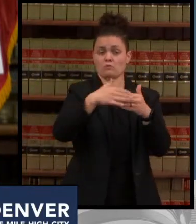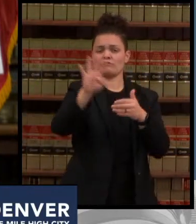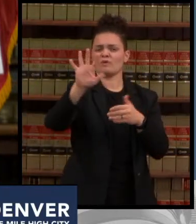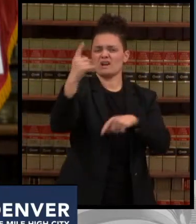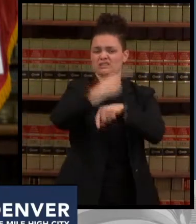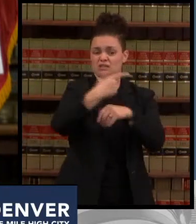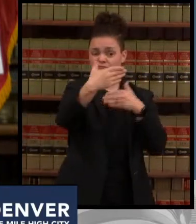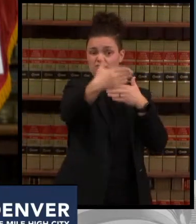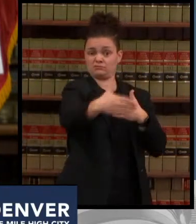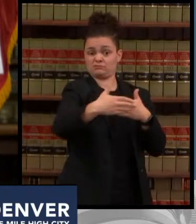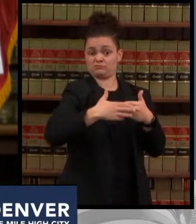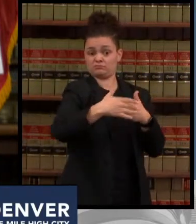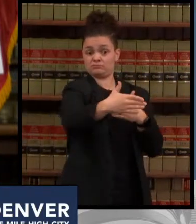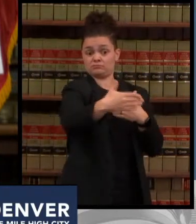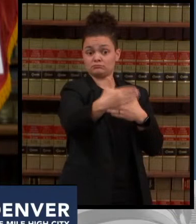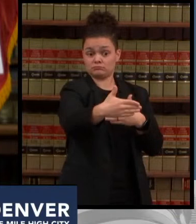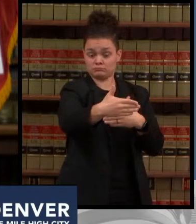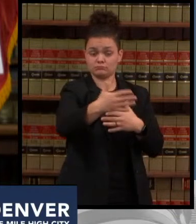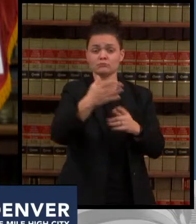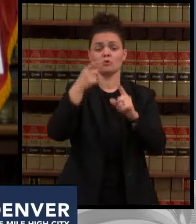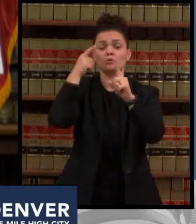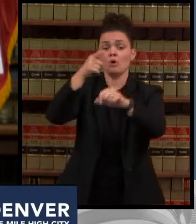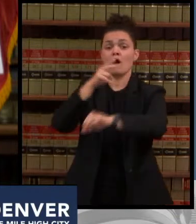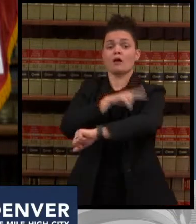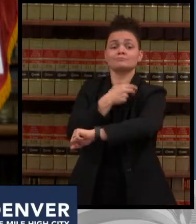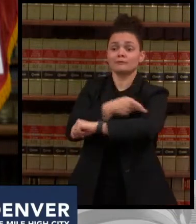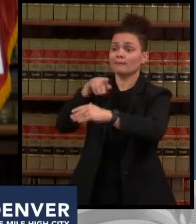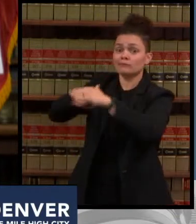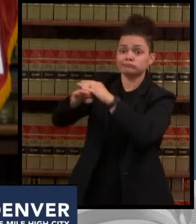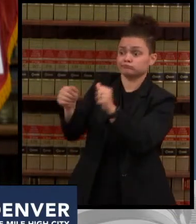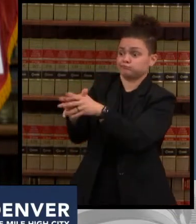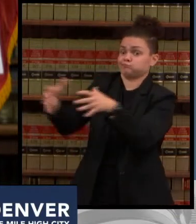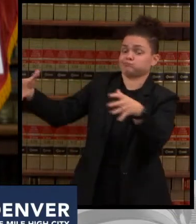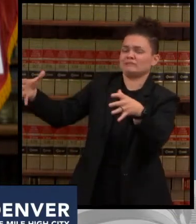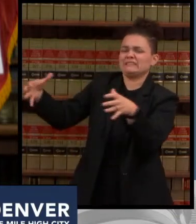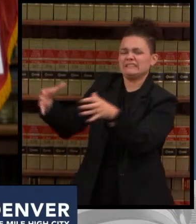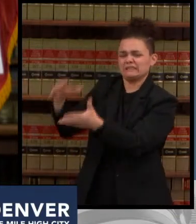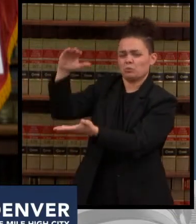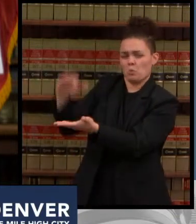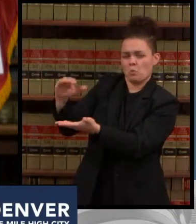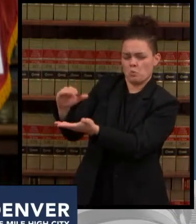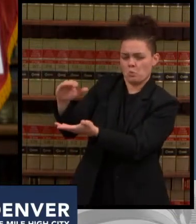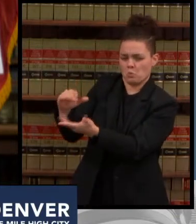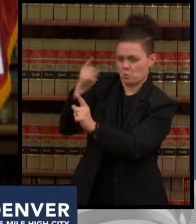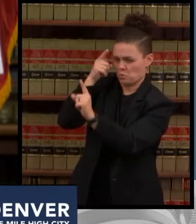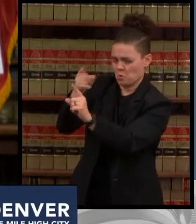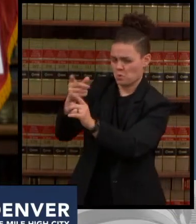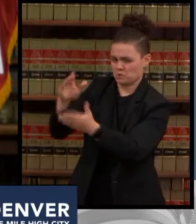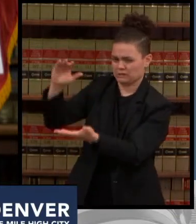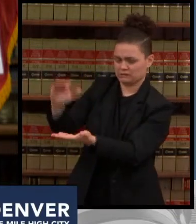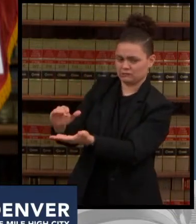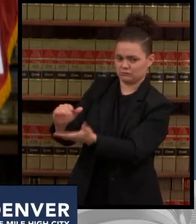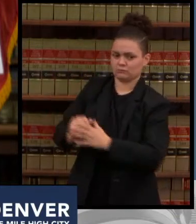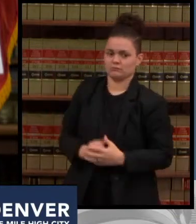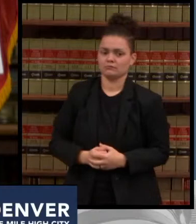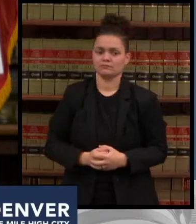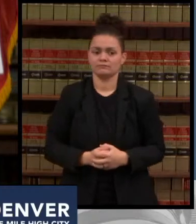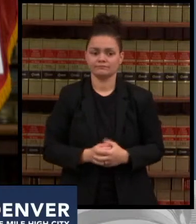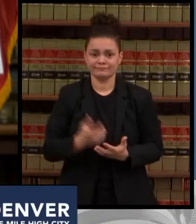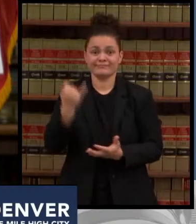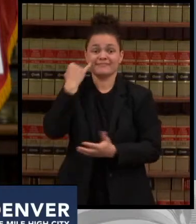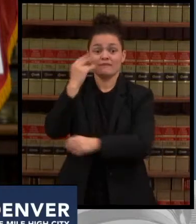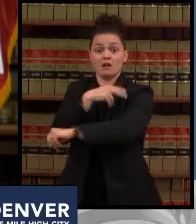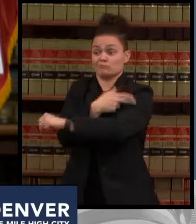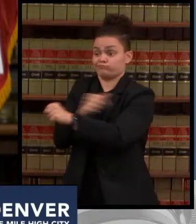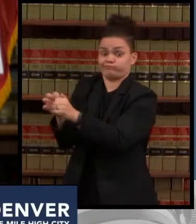our hospital capacity, a break the state and the governor have made clear could risk lives. To keep our